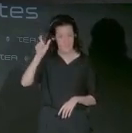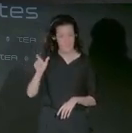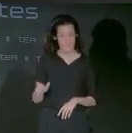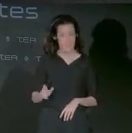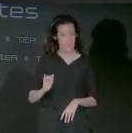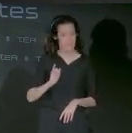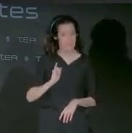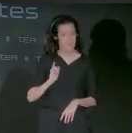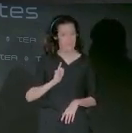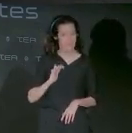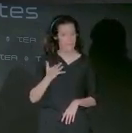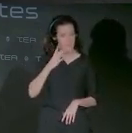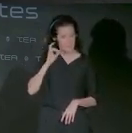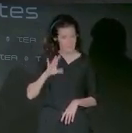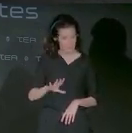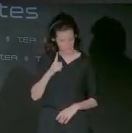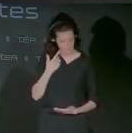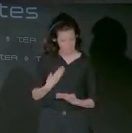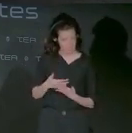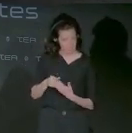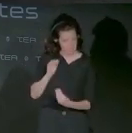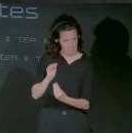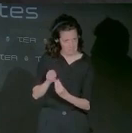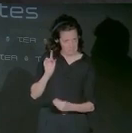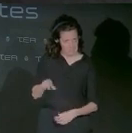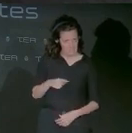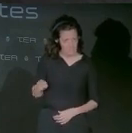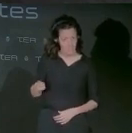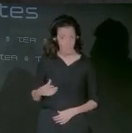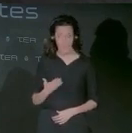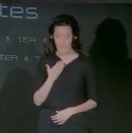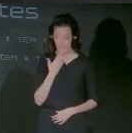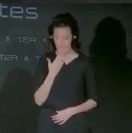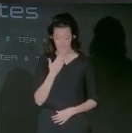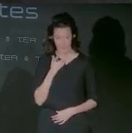etc. So this seems to be something that is really, you know,